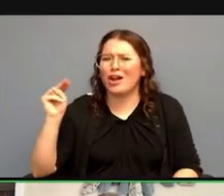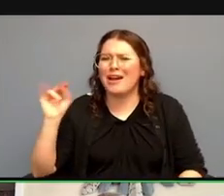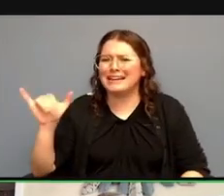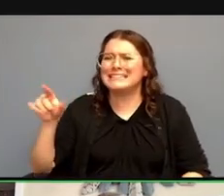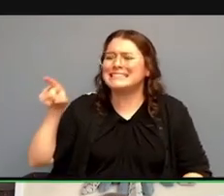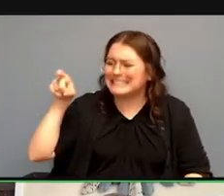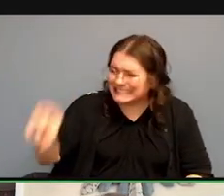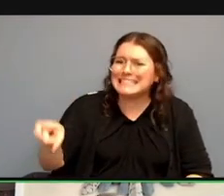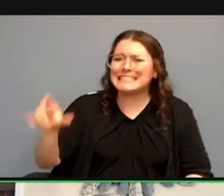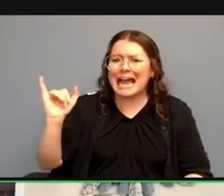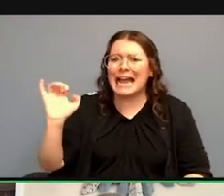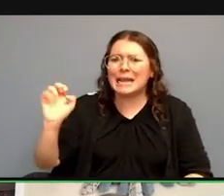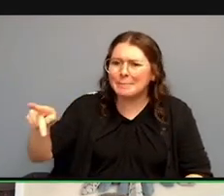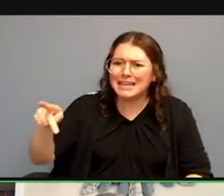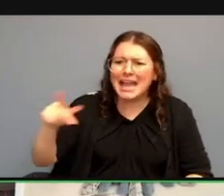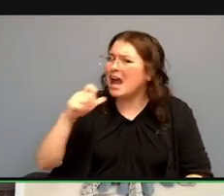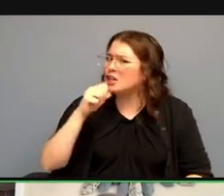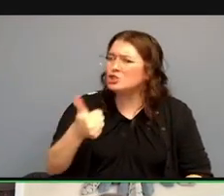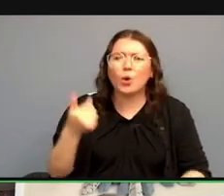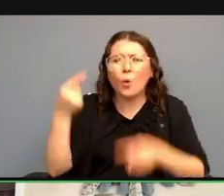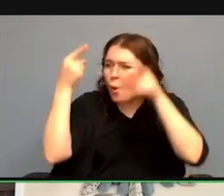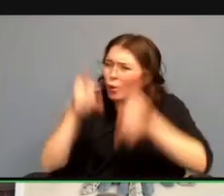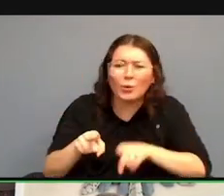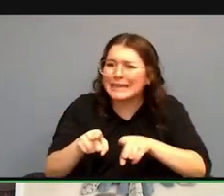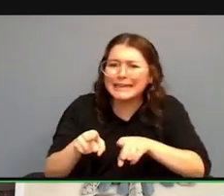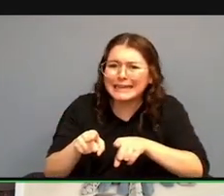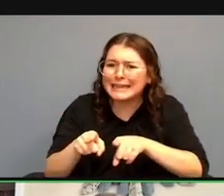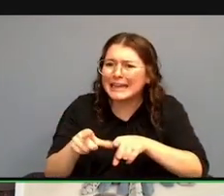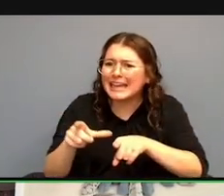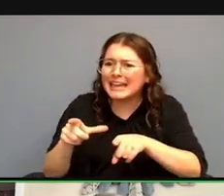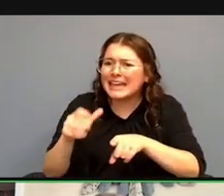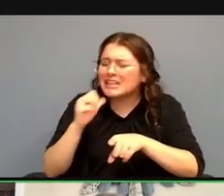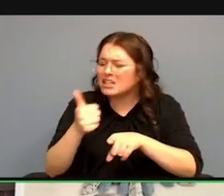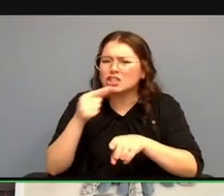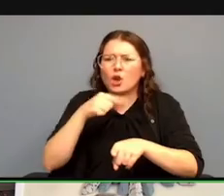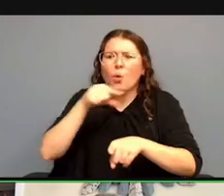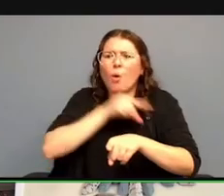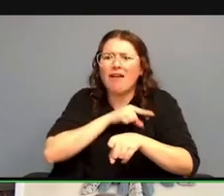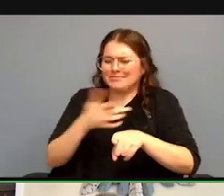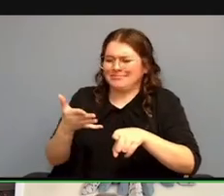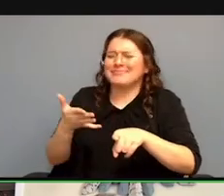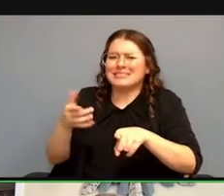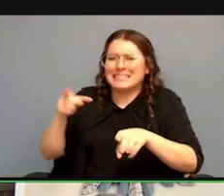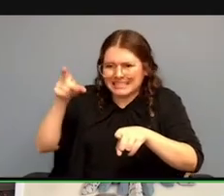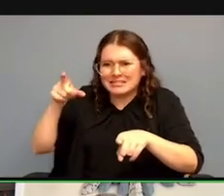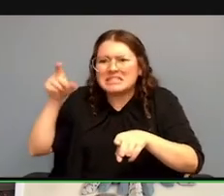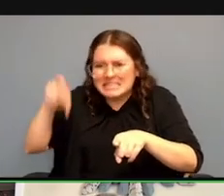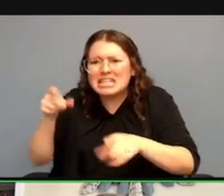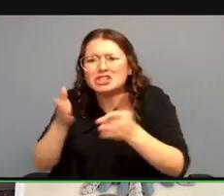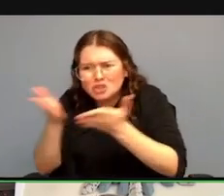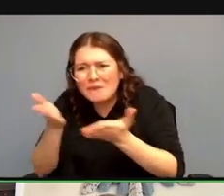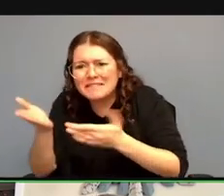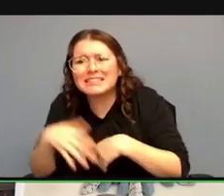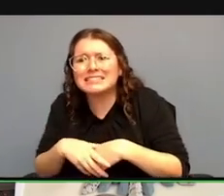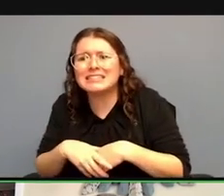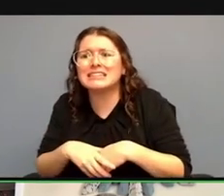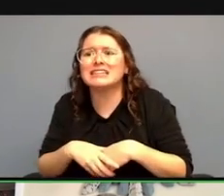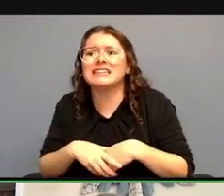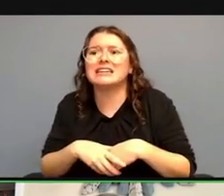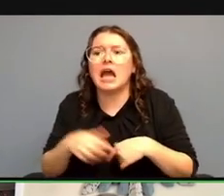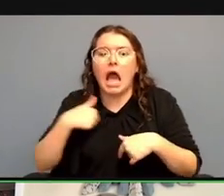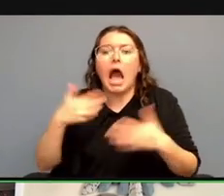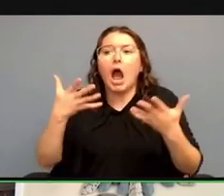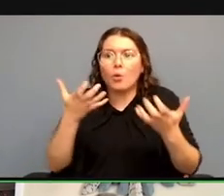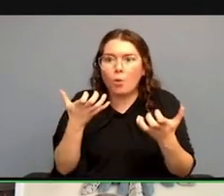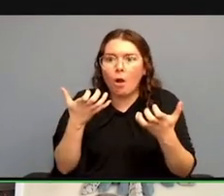an IEP. I do not agree that he does not qualify for any of these services. I want